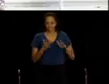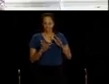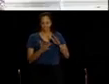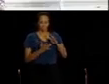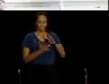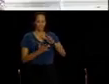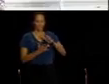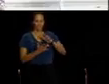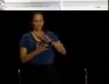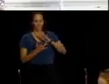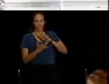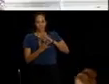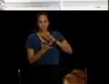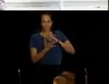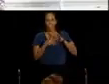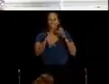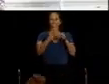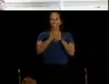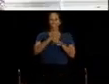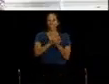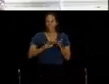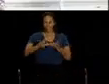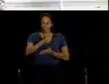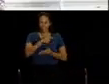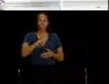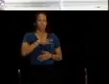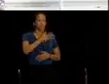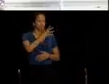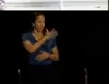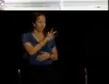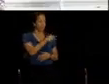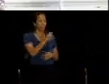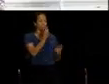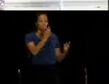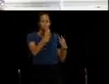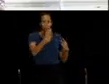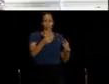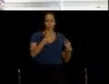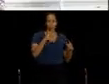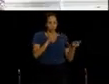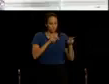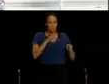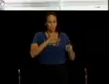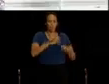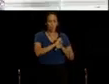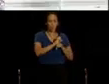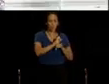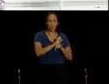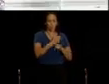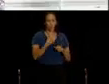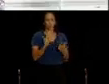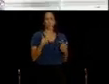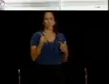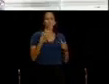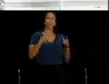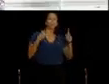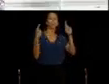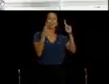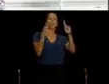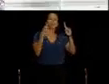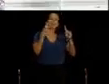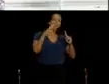people in the world. She saw my worth long before I ever did, and she saw